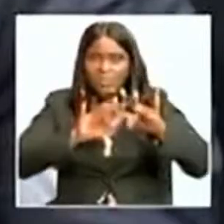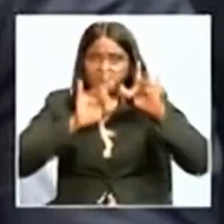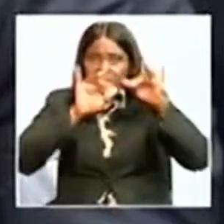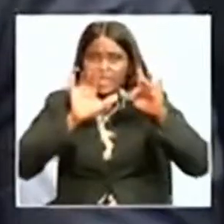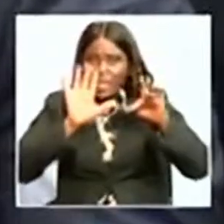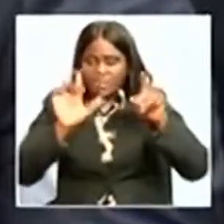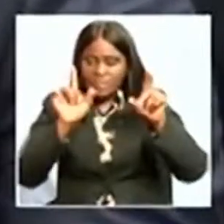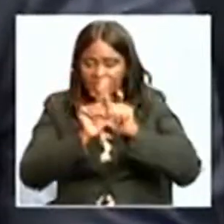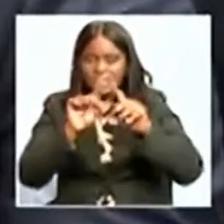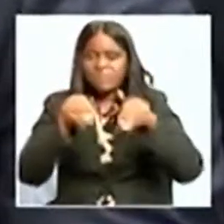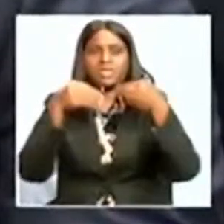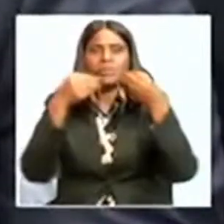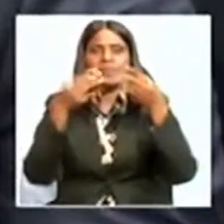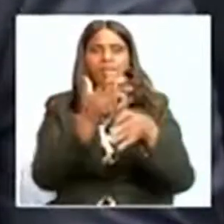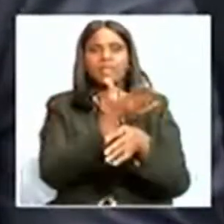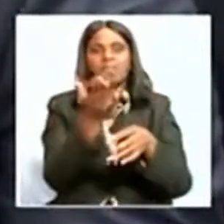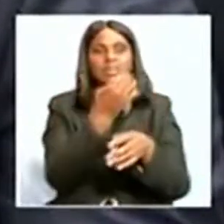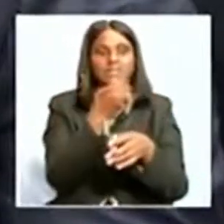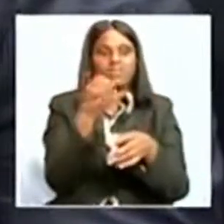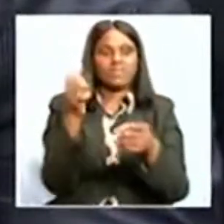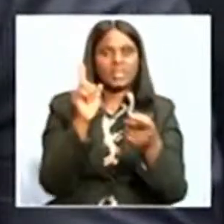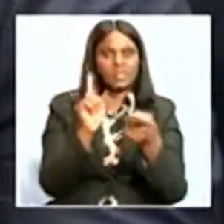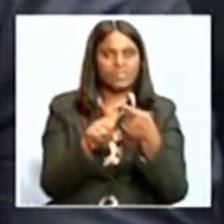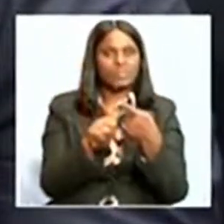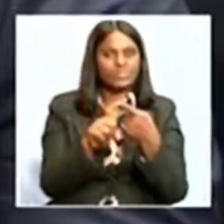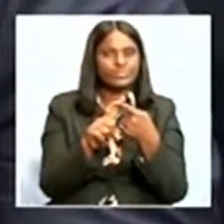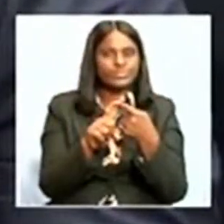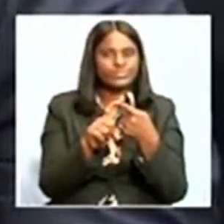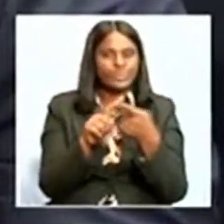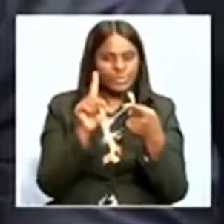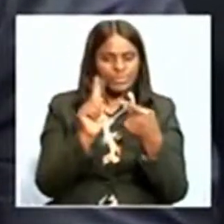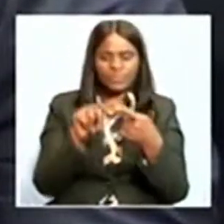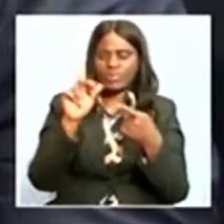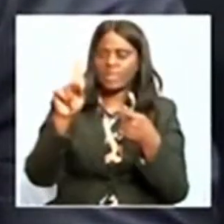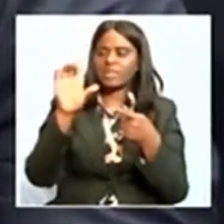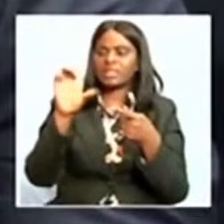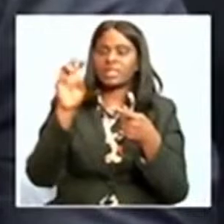and it is supplying equipment to KCM,